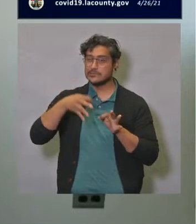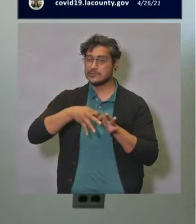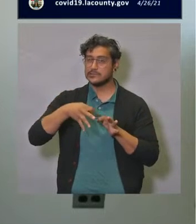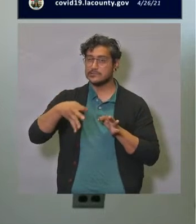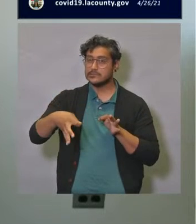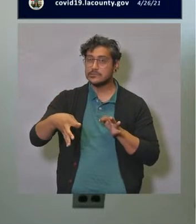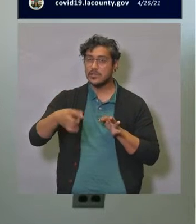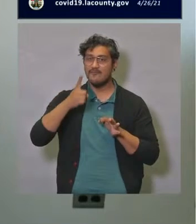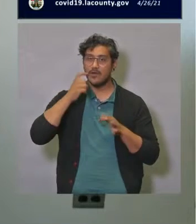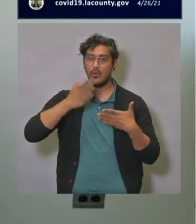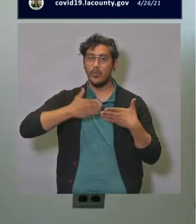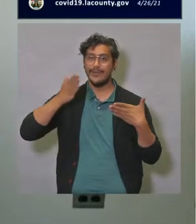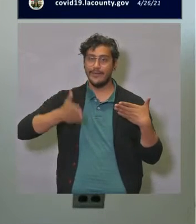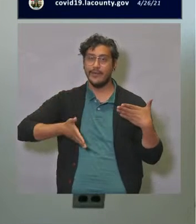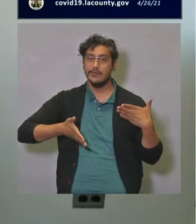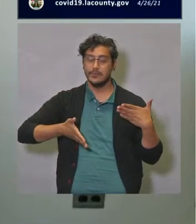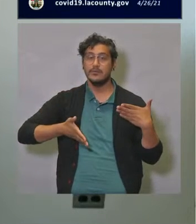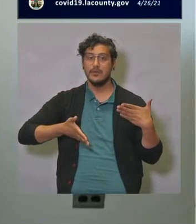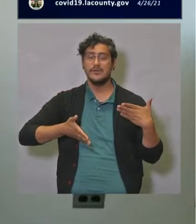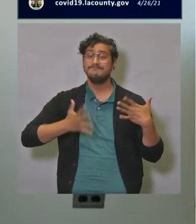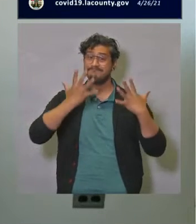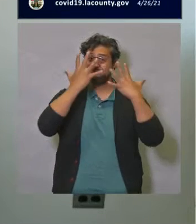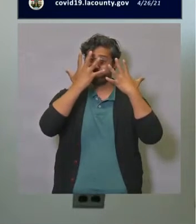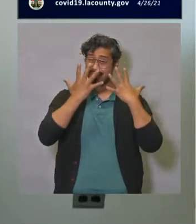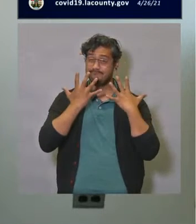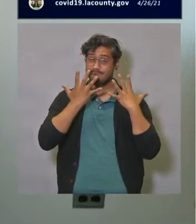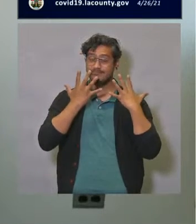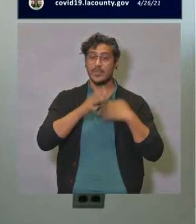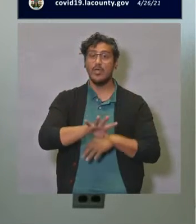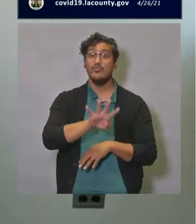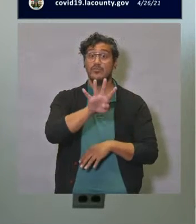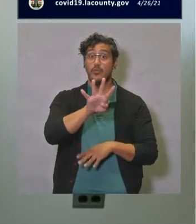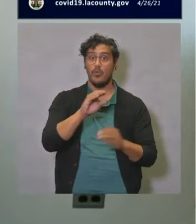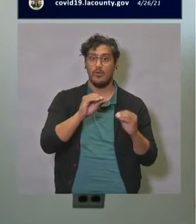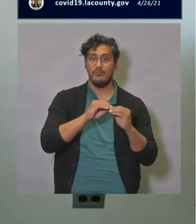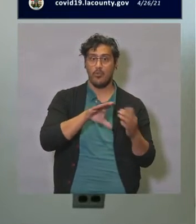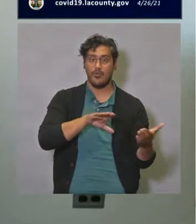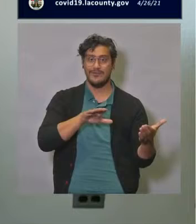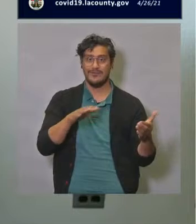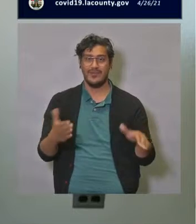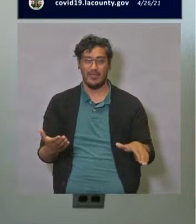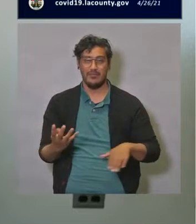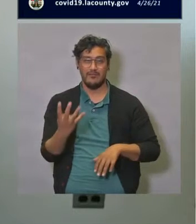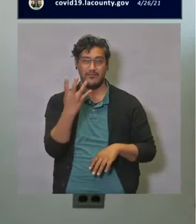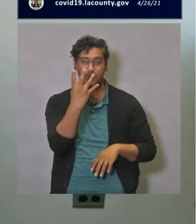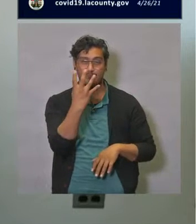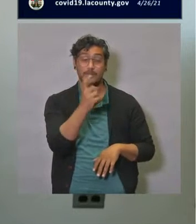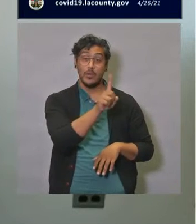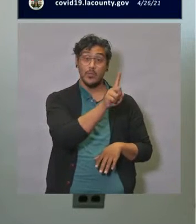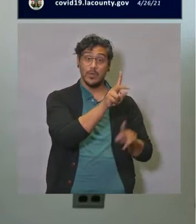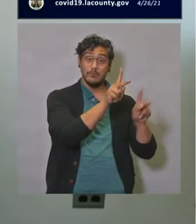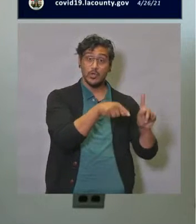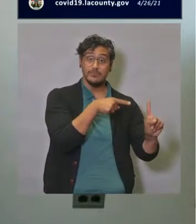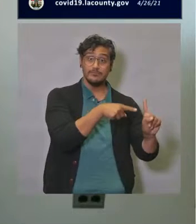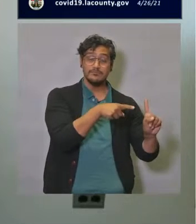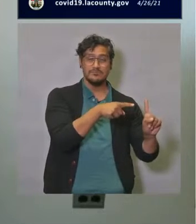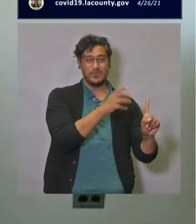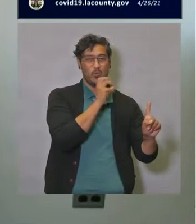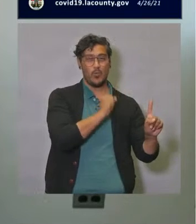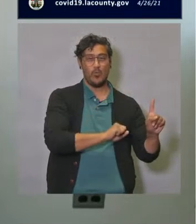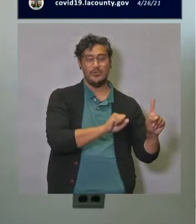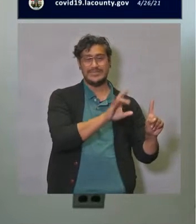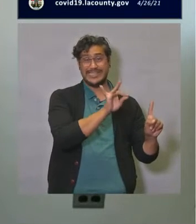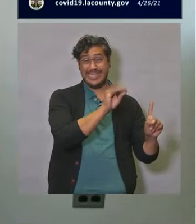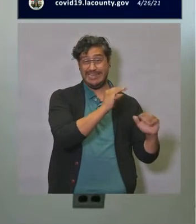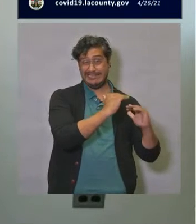in weekend reporting. We are sad to report 4 additional deaths today. One person who died is over the age of 80